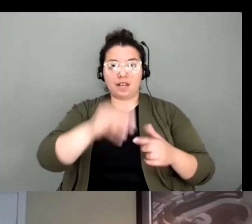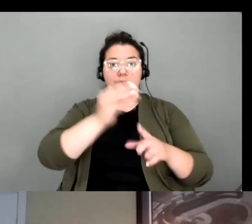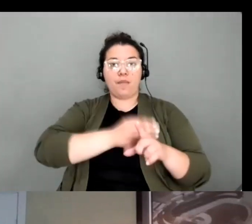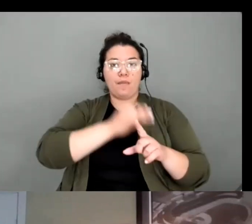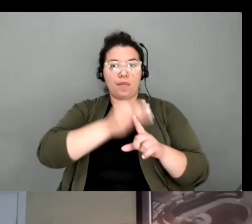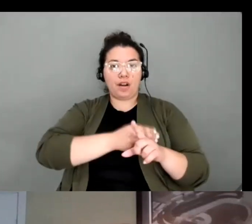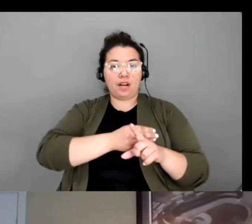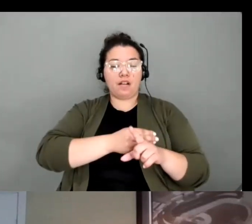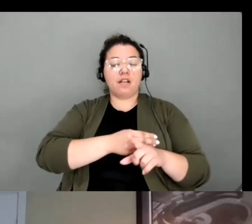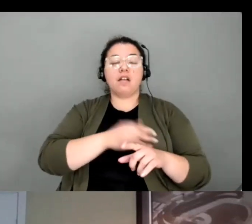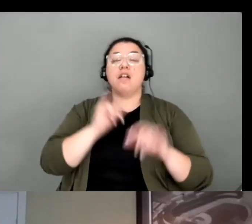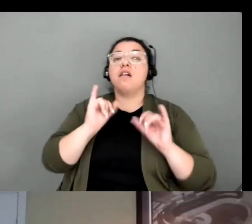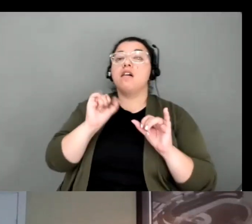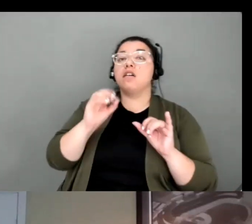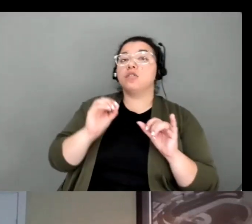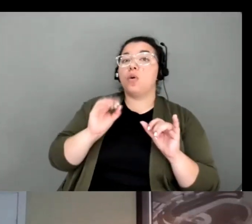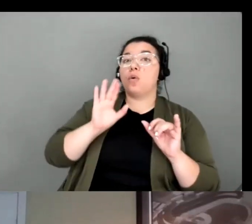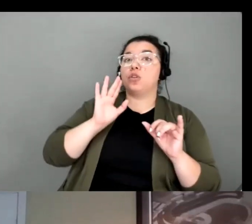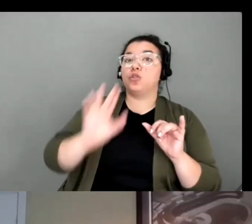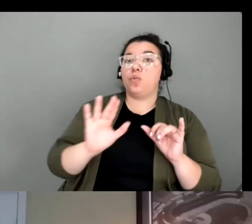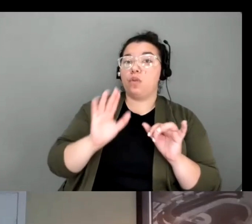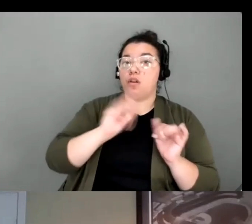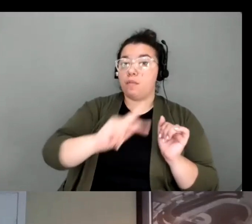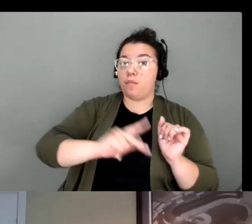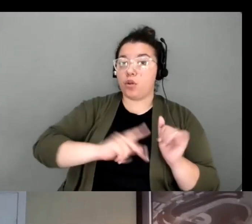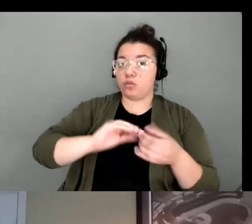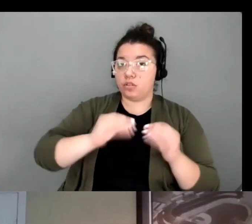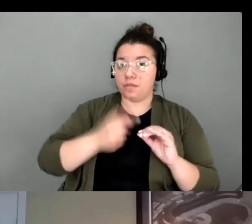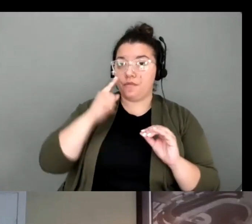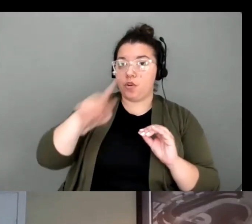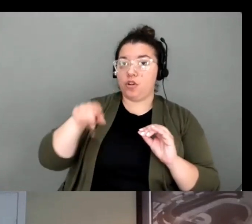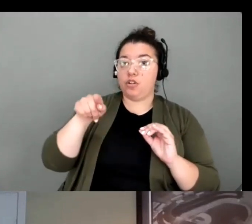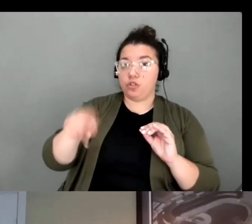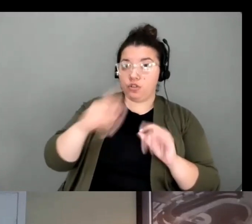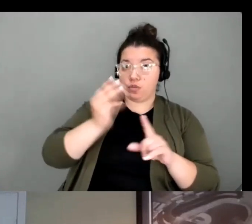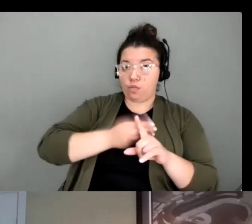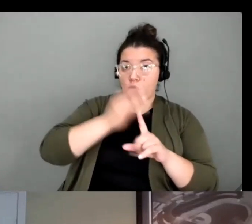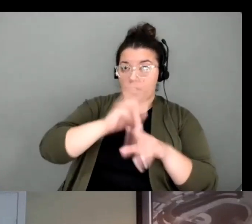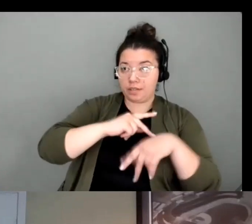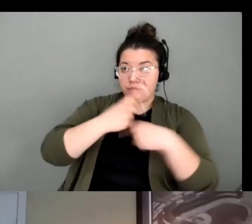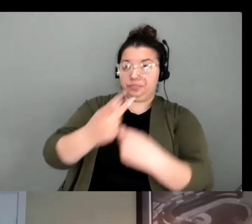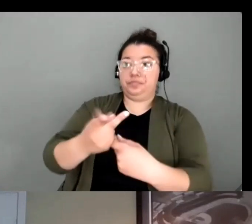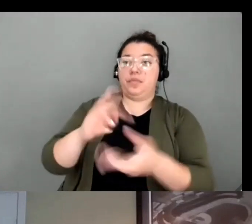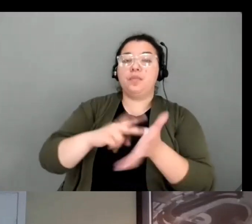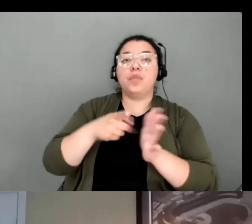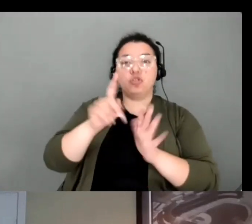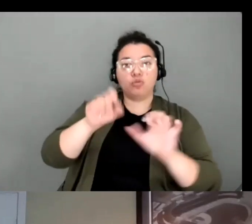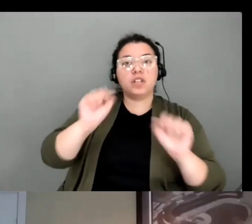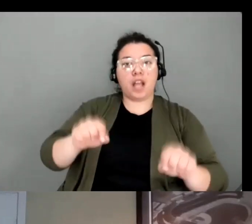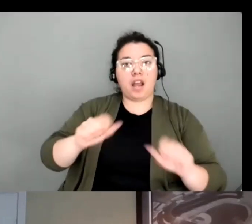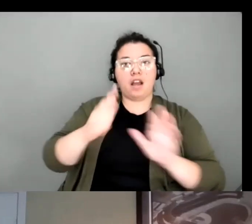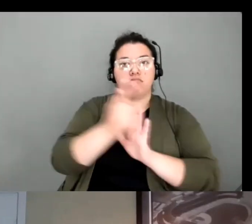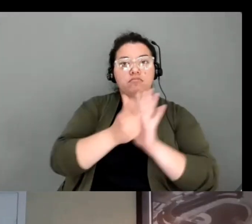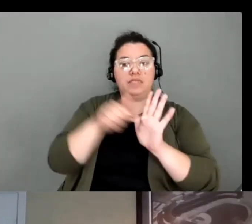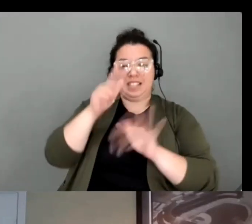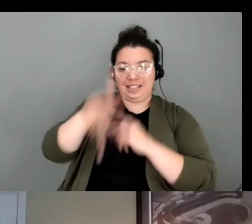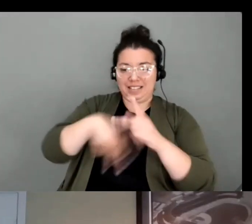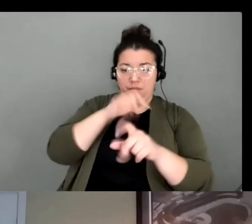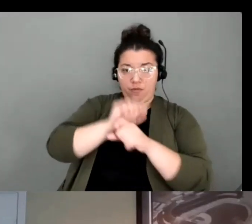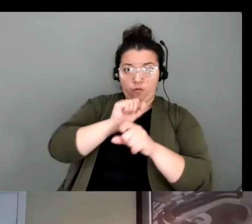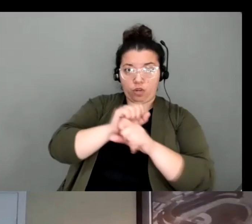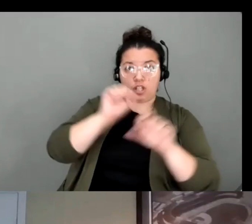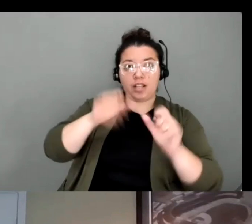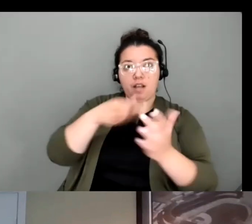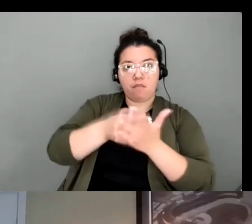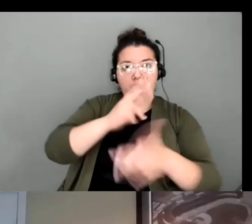of personal number as a mortgage lender, shows that you can like legally work in this field and provide loans to people